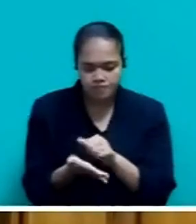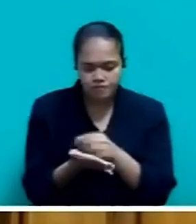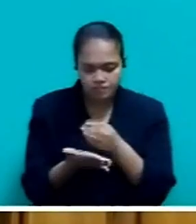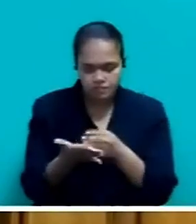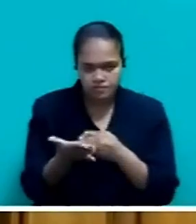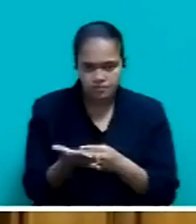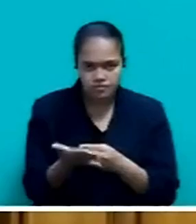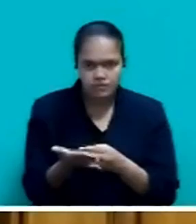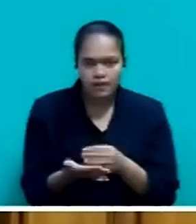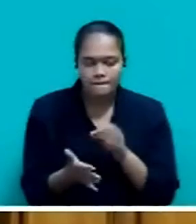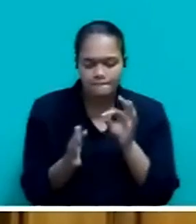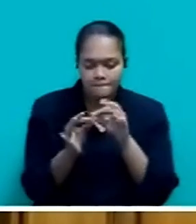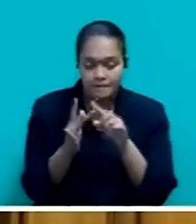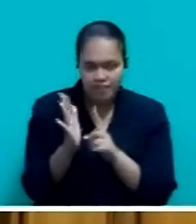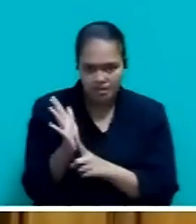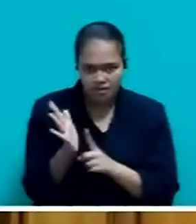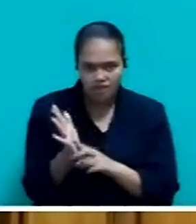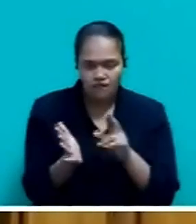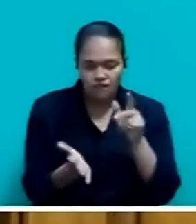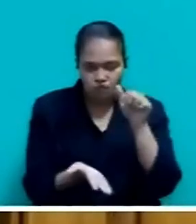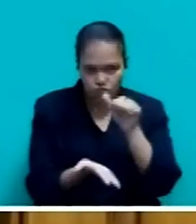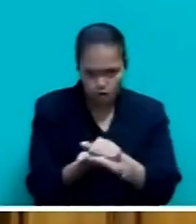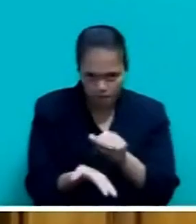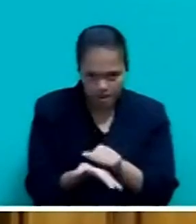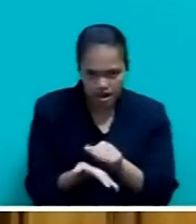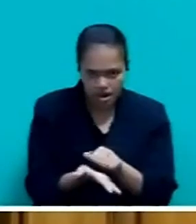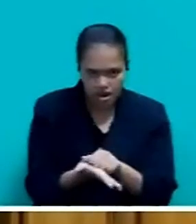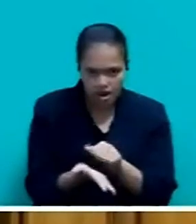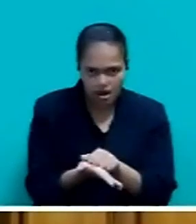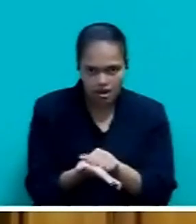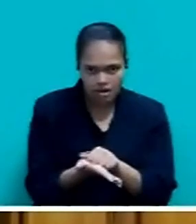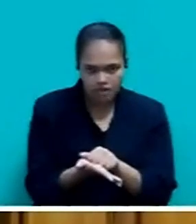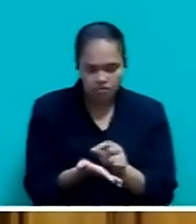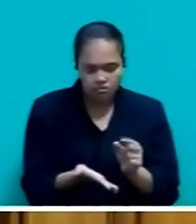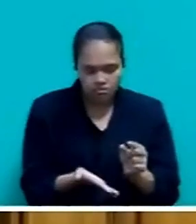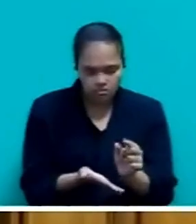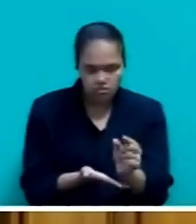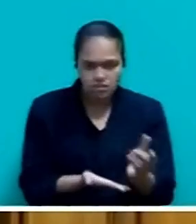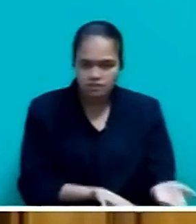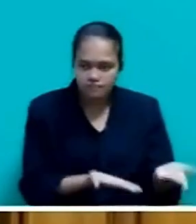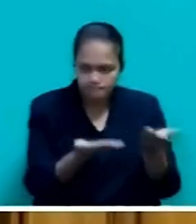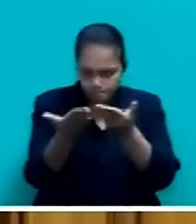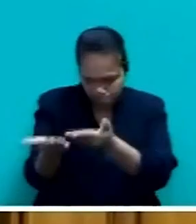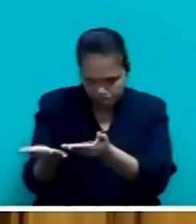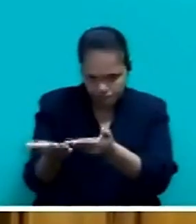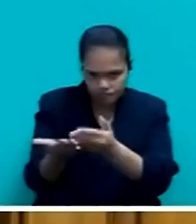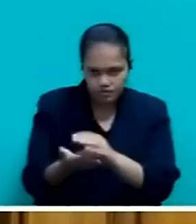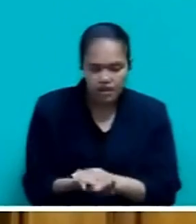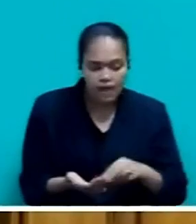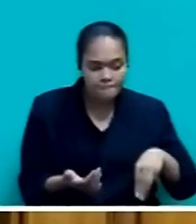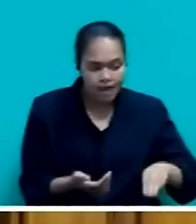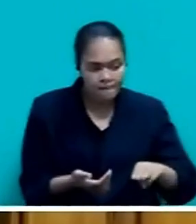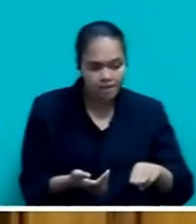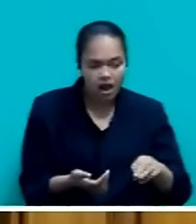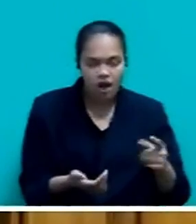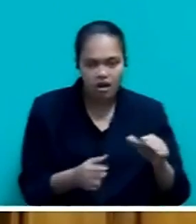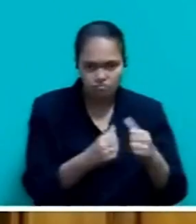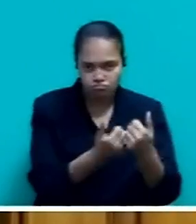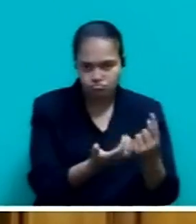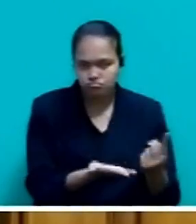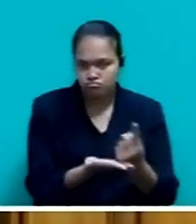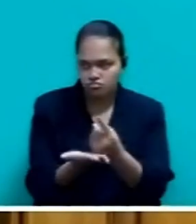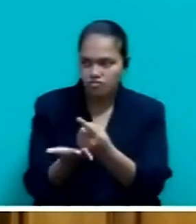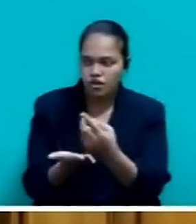consequential bills, with the right of reply given to the Attorney General as a member moving this motion. Does any